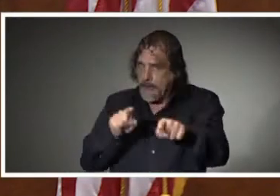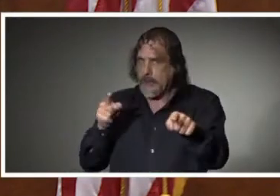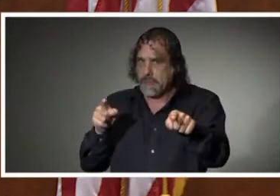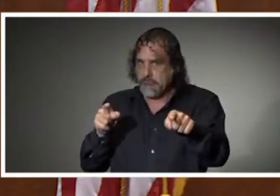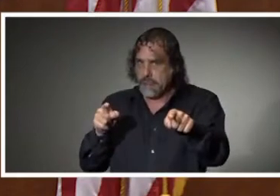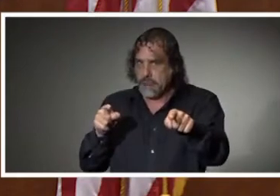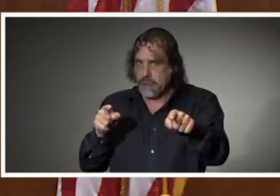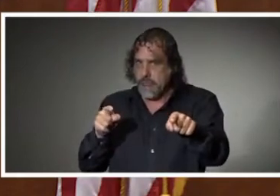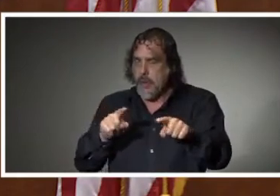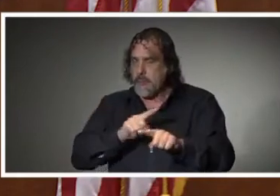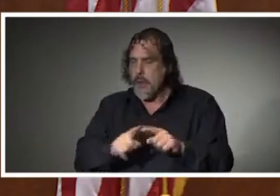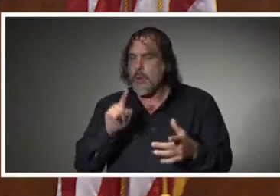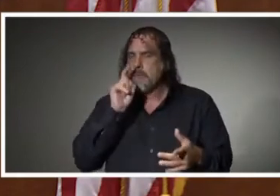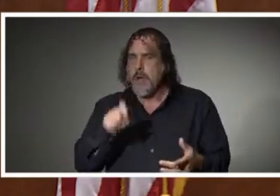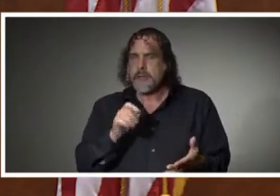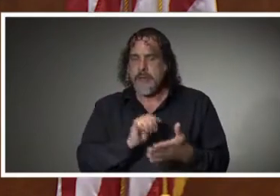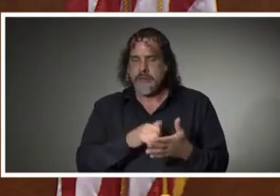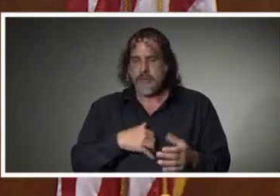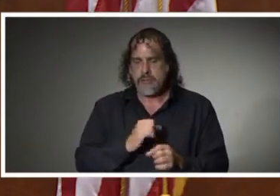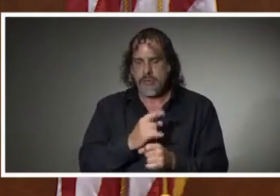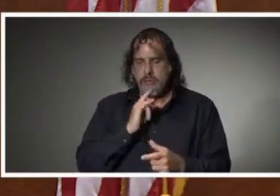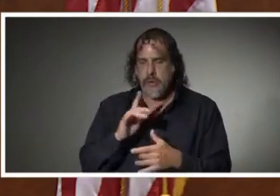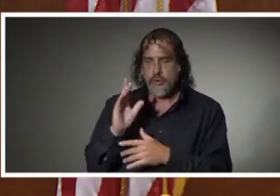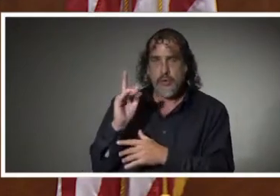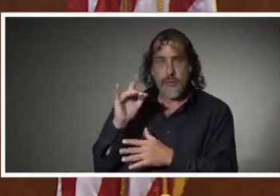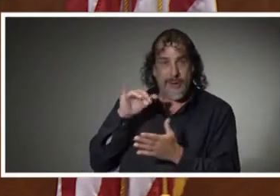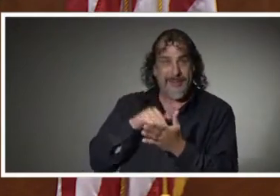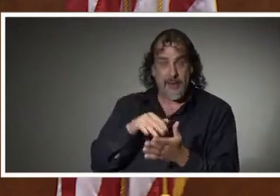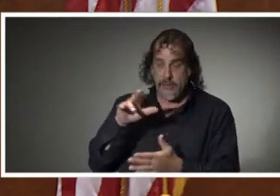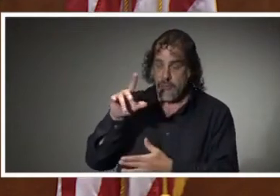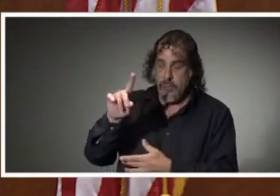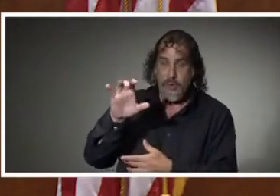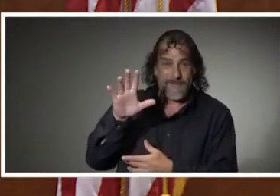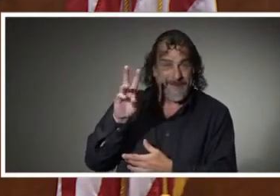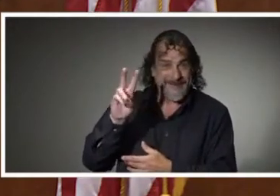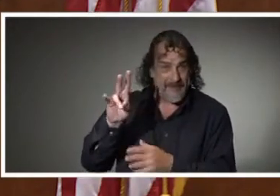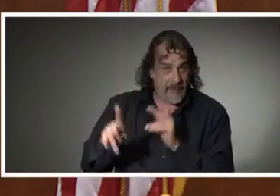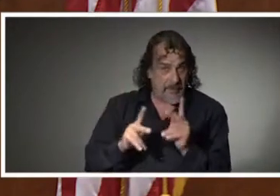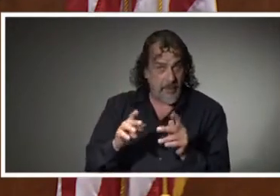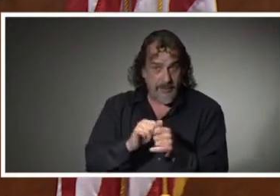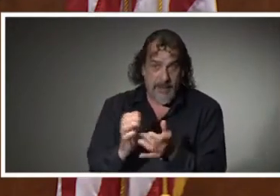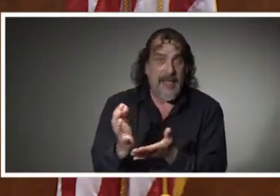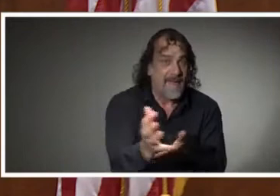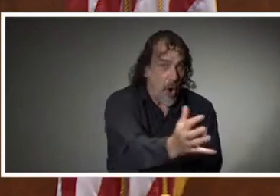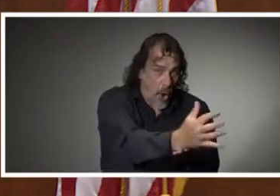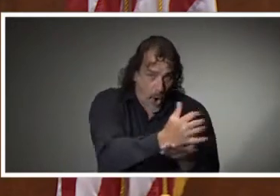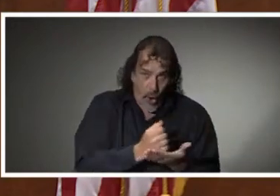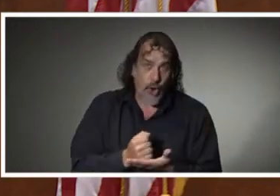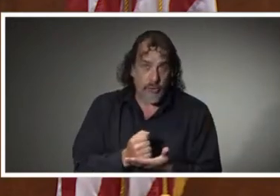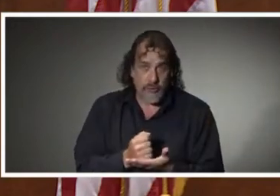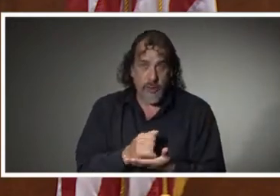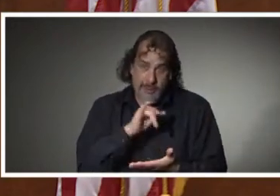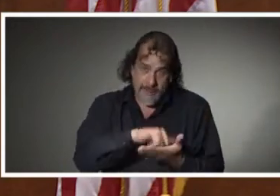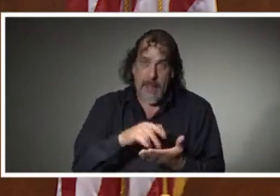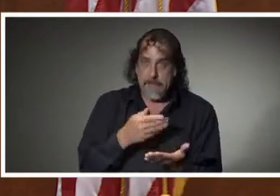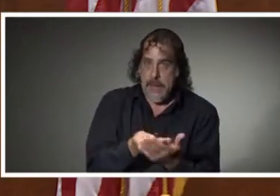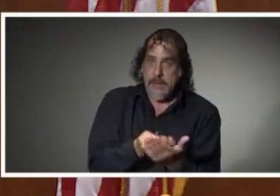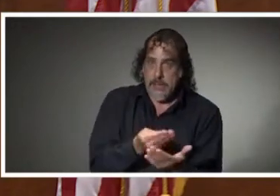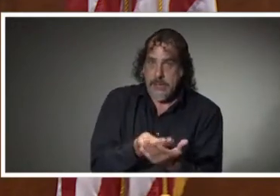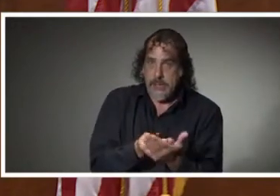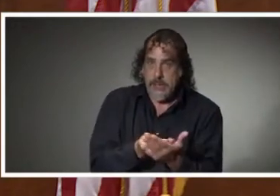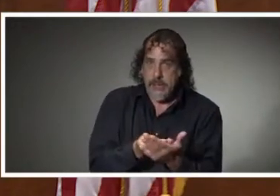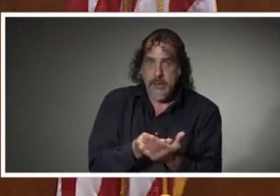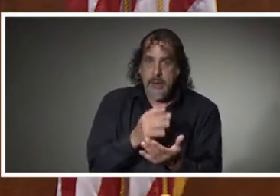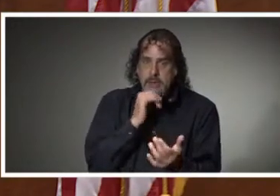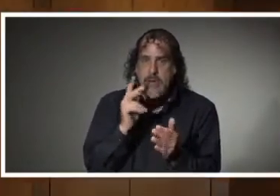But we have got to make sure that those 23,157 teachers that have earned additional pay do